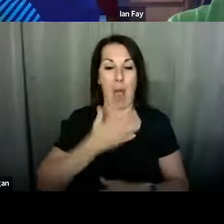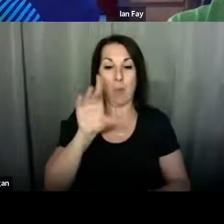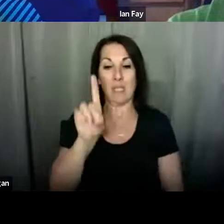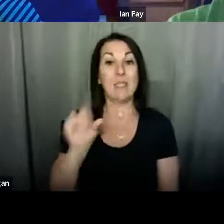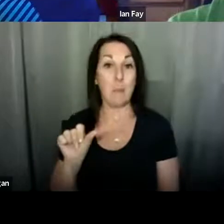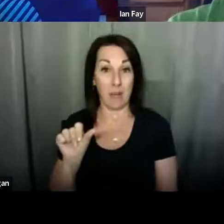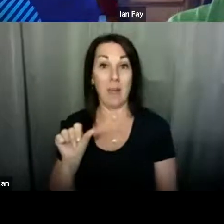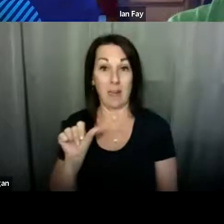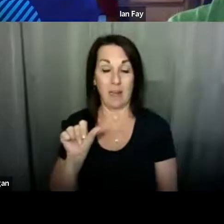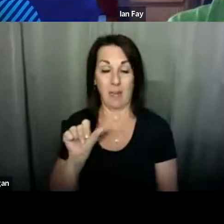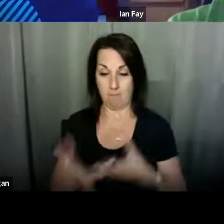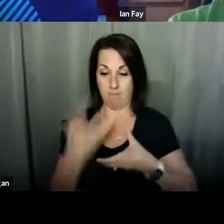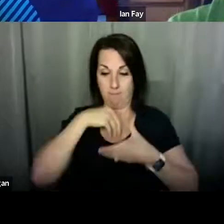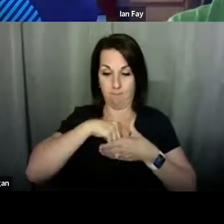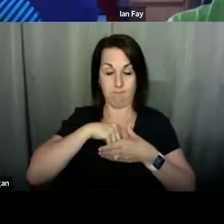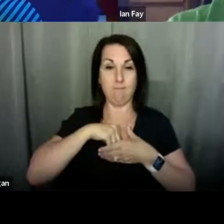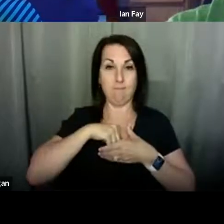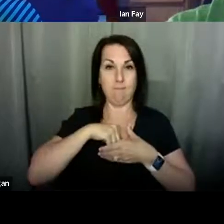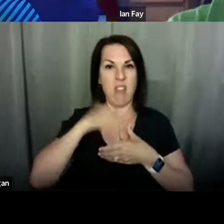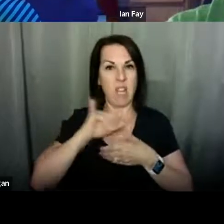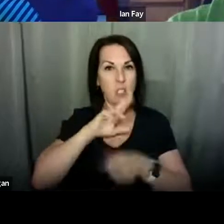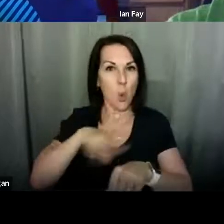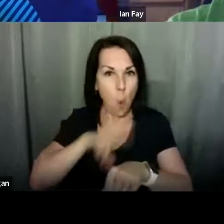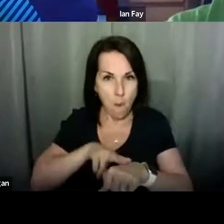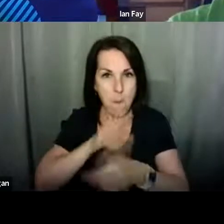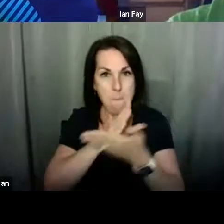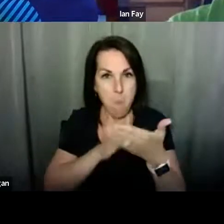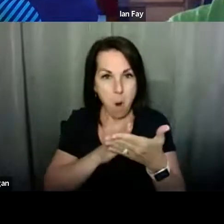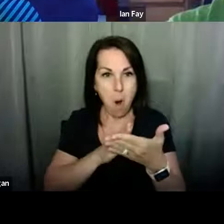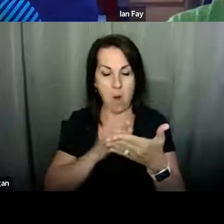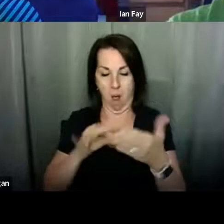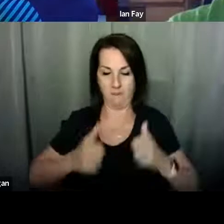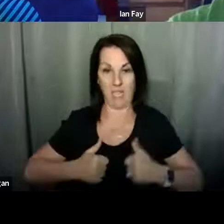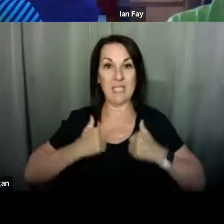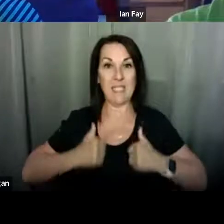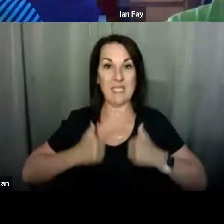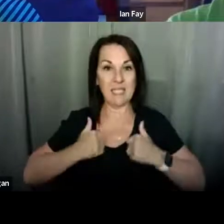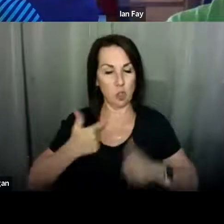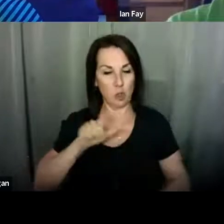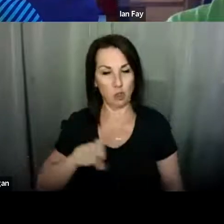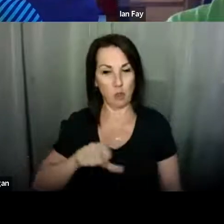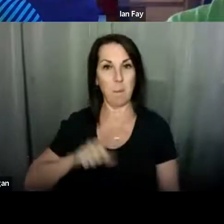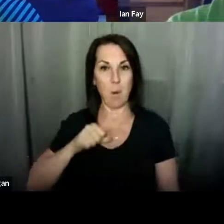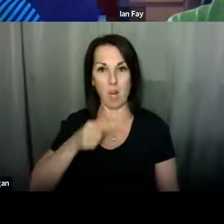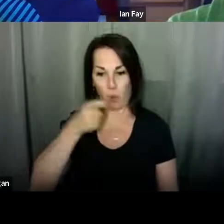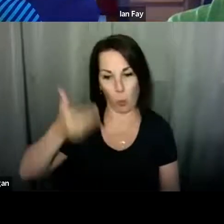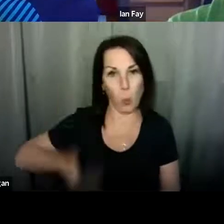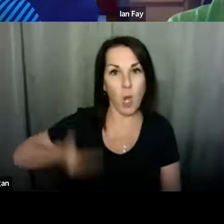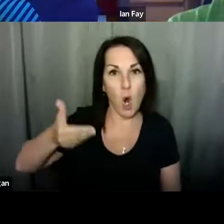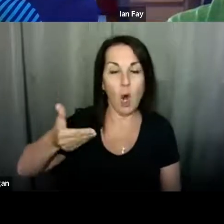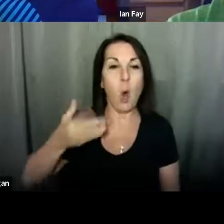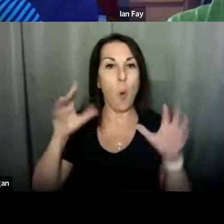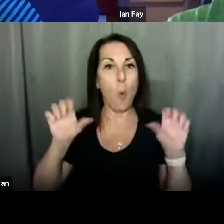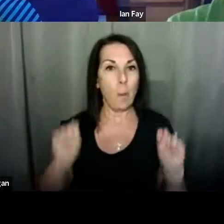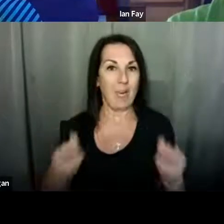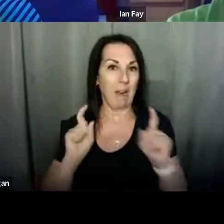It's, you know, it's part of who we are. It's a normal, natural part of existence, and we should be proud of who we are and what we can